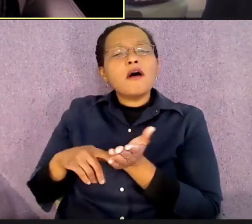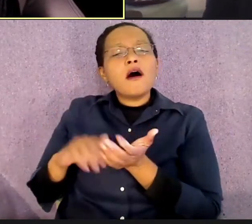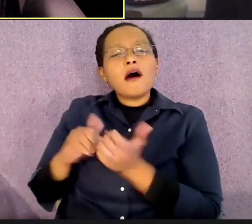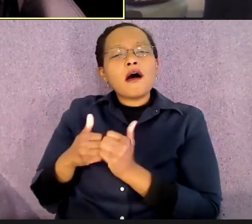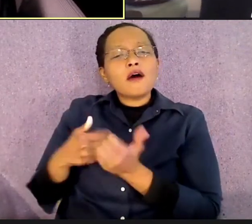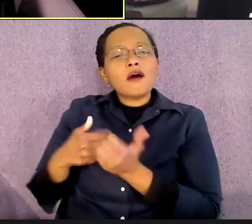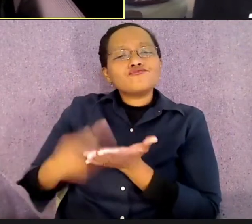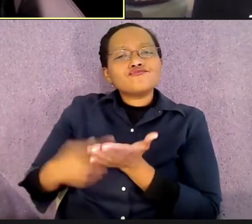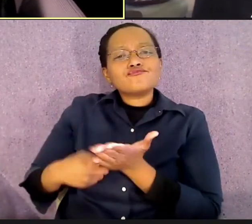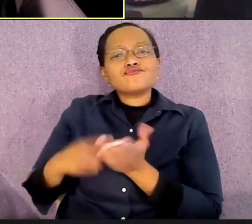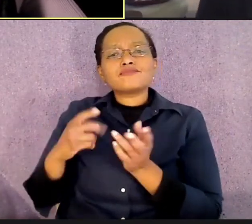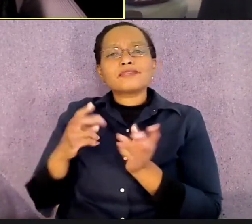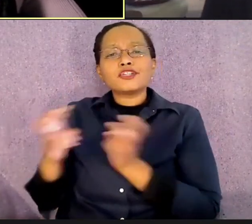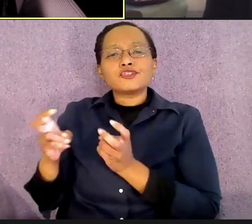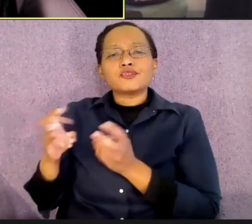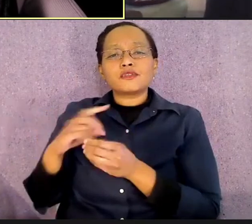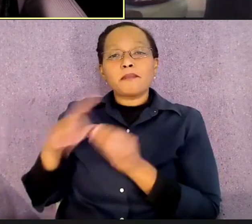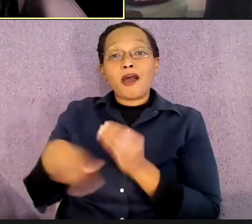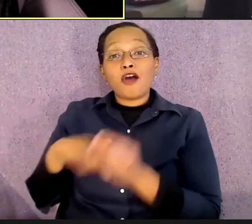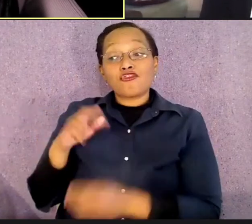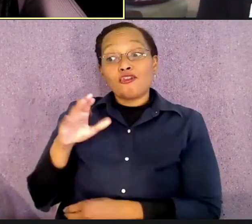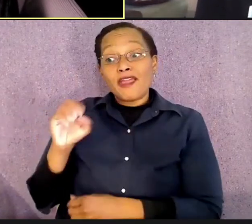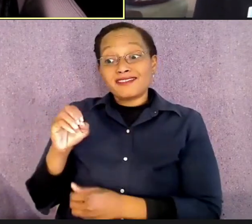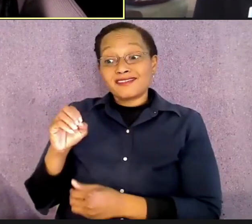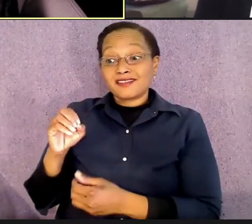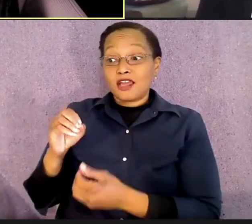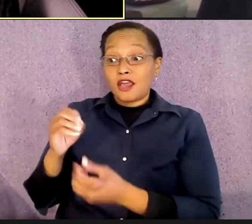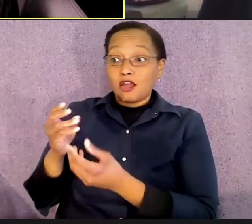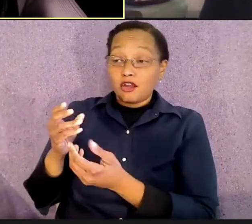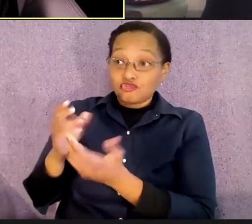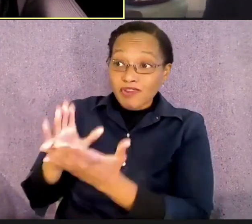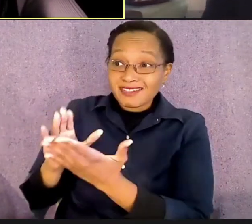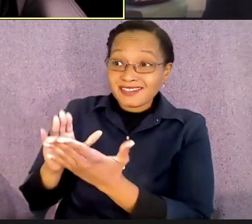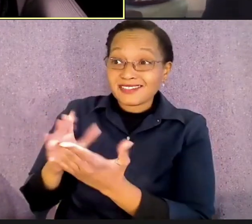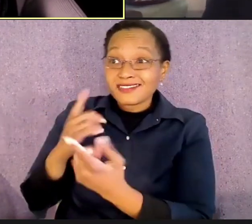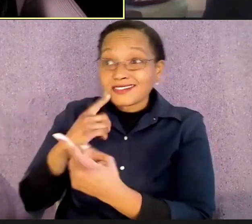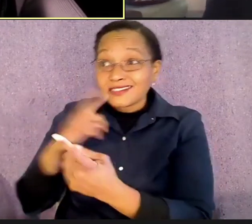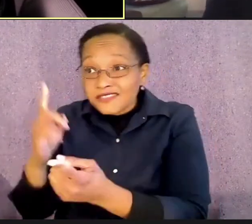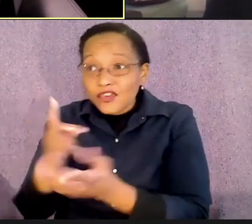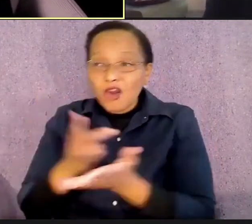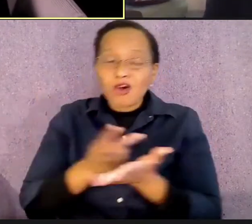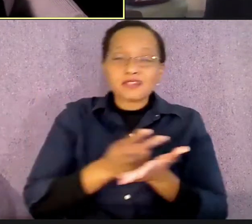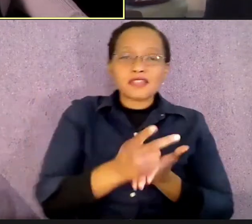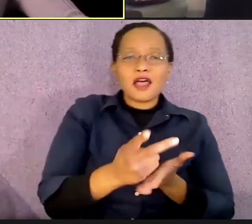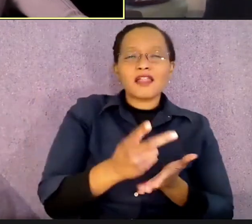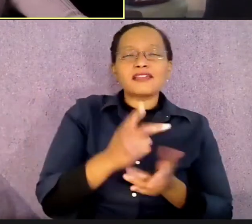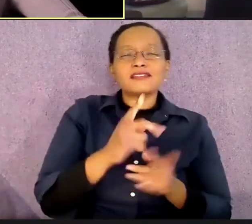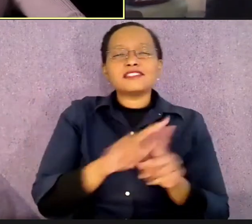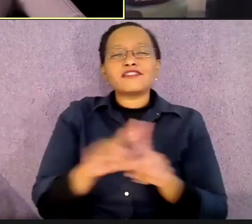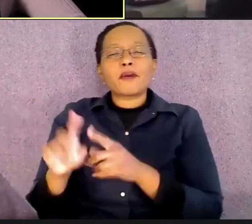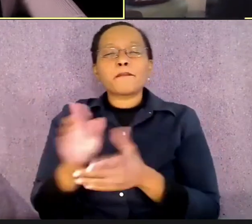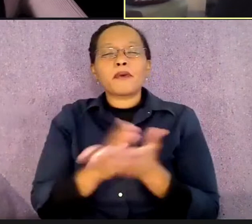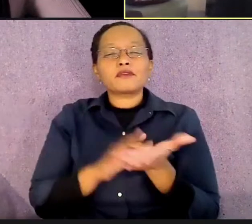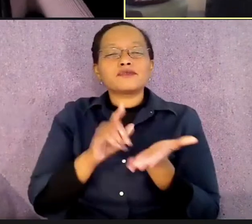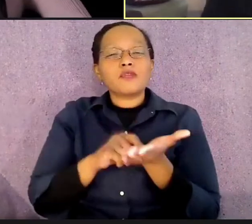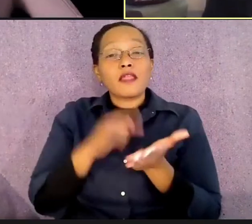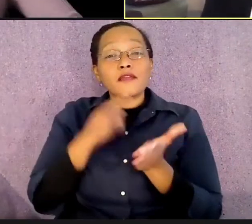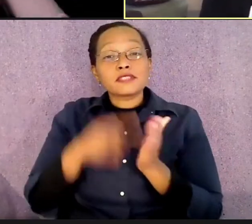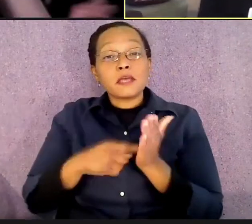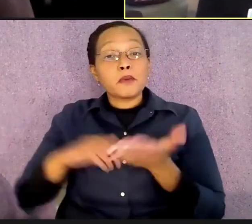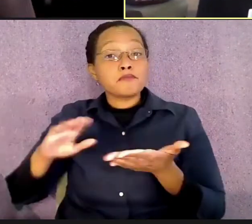and unsuccessfully in other areas of journalism, such as music journalism, for instance? I